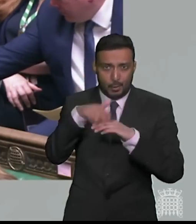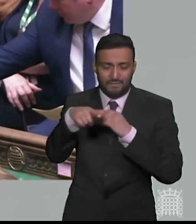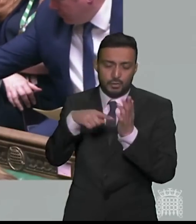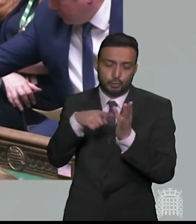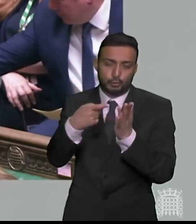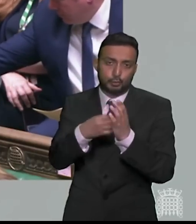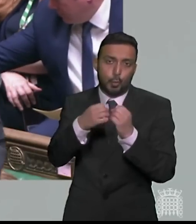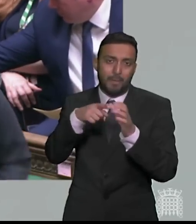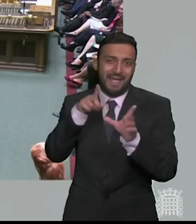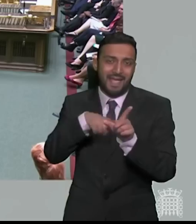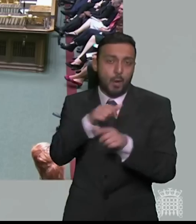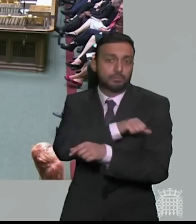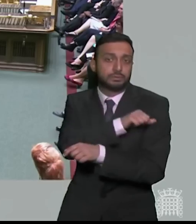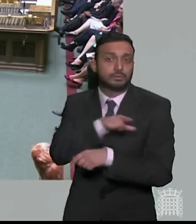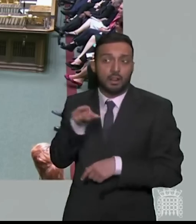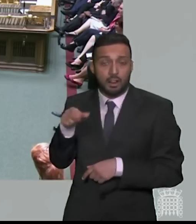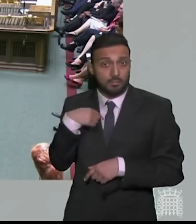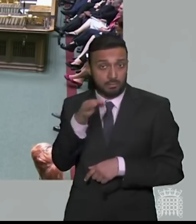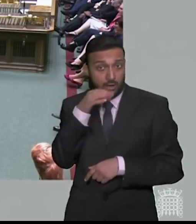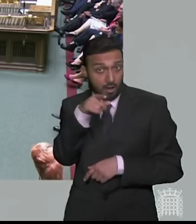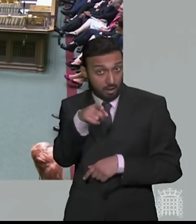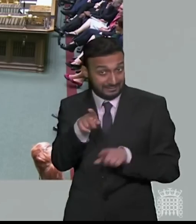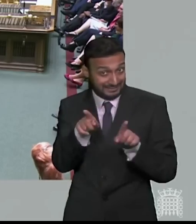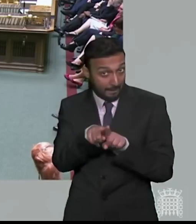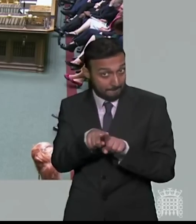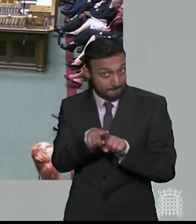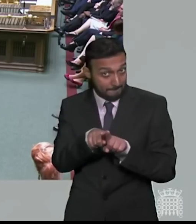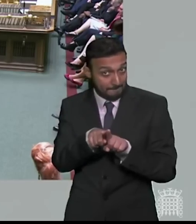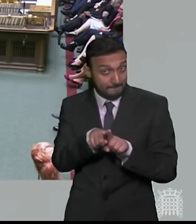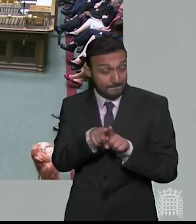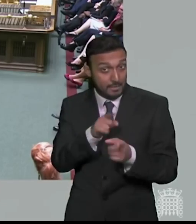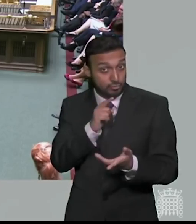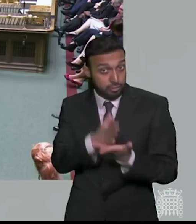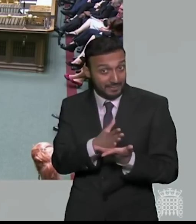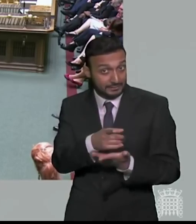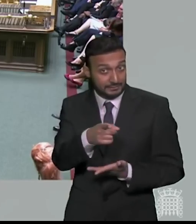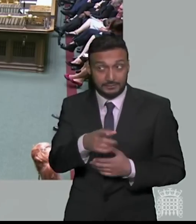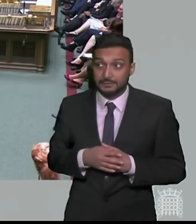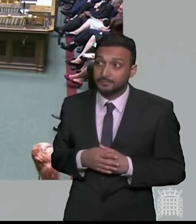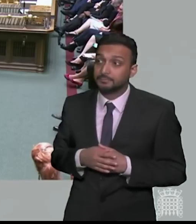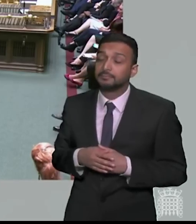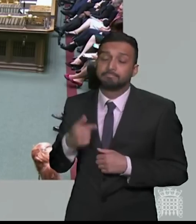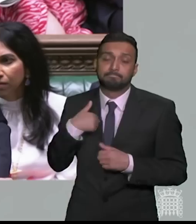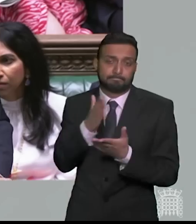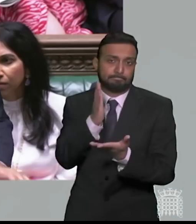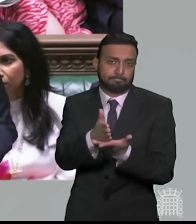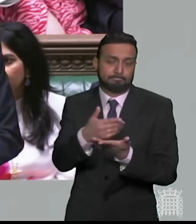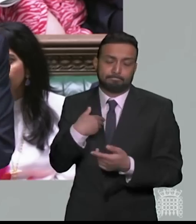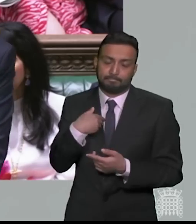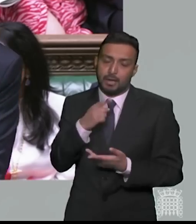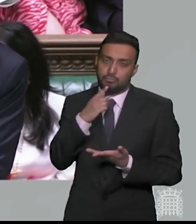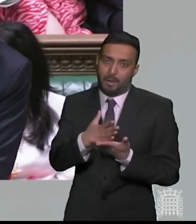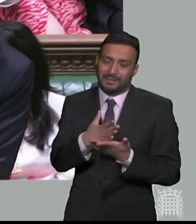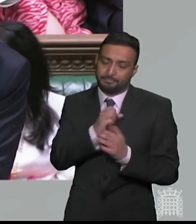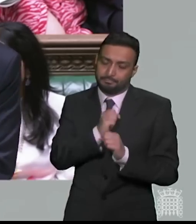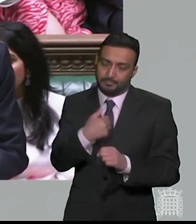commitment remain unchanged? Well, I congratulate my honourable friend on his continued campaign to improve Torbay Hospital.